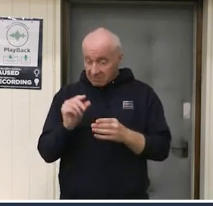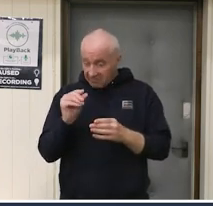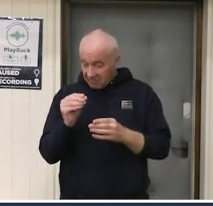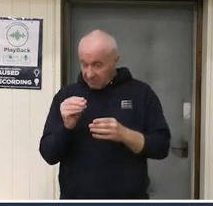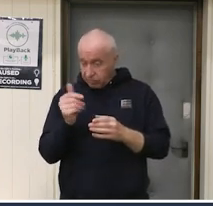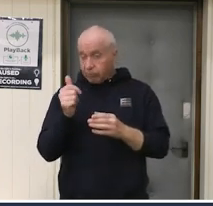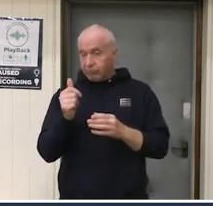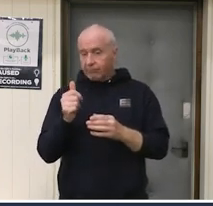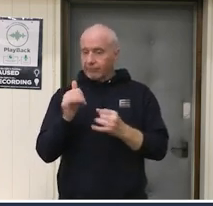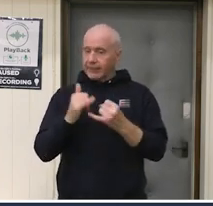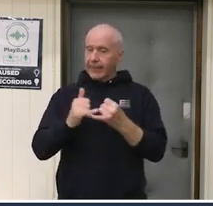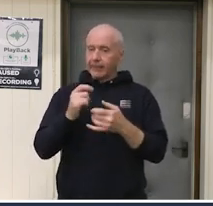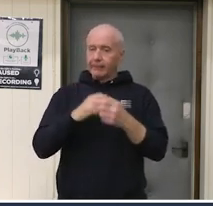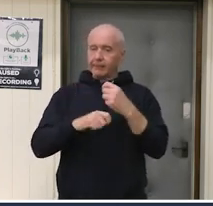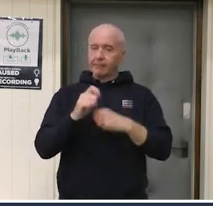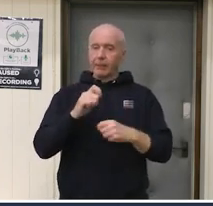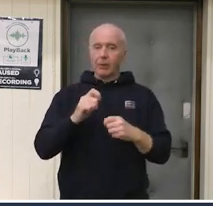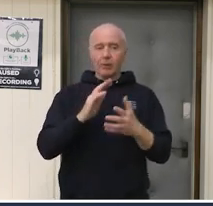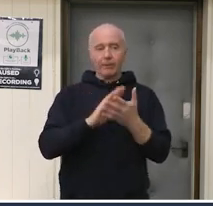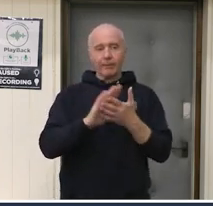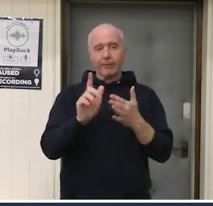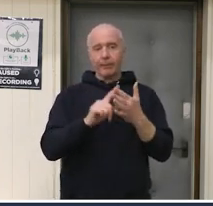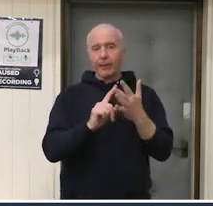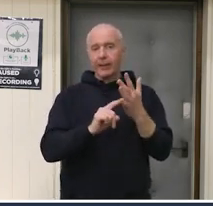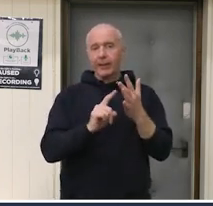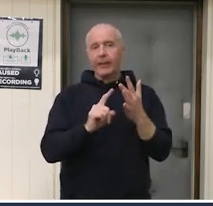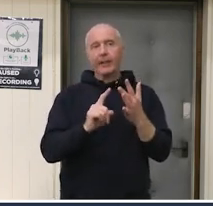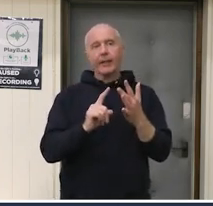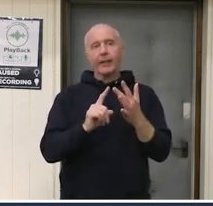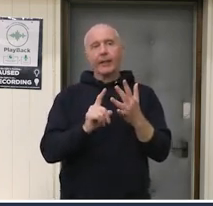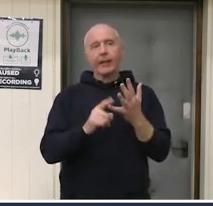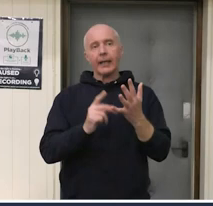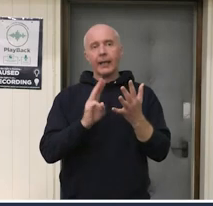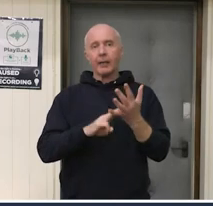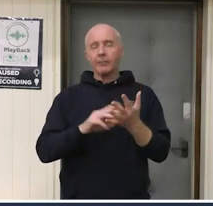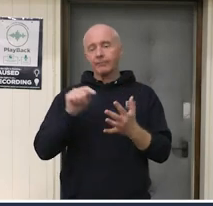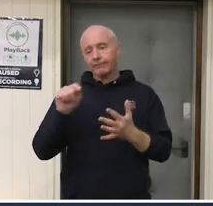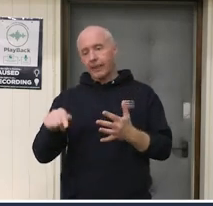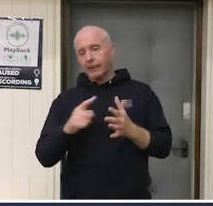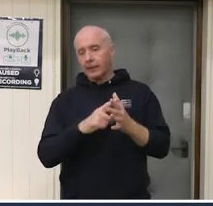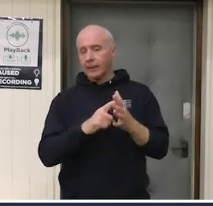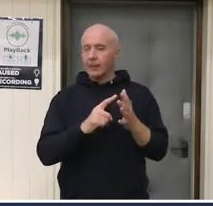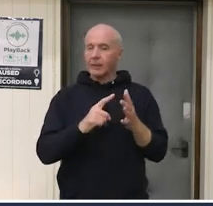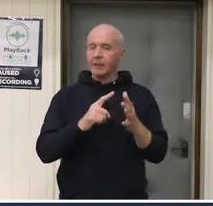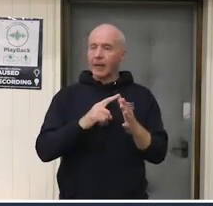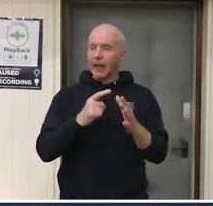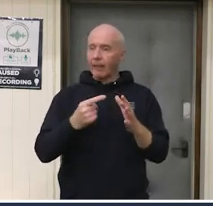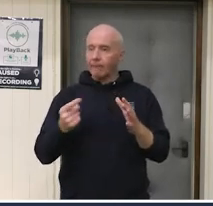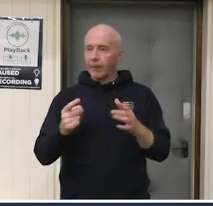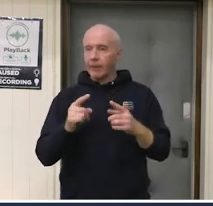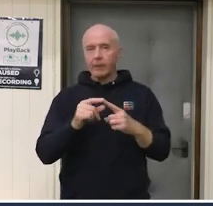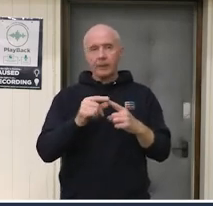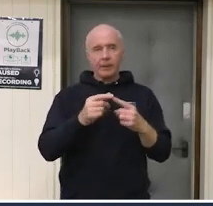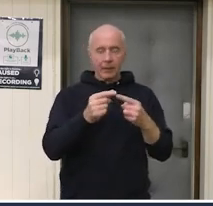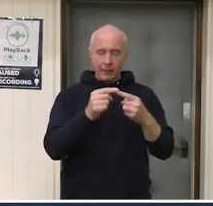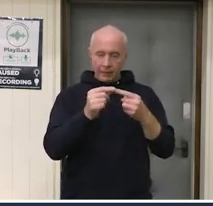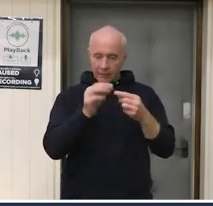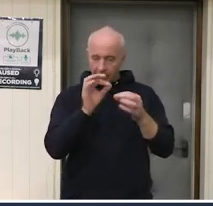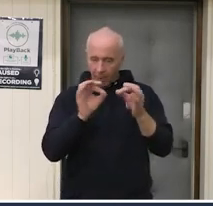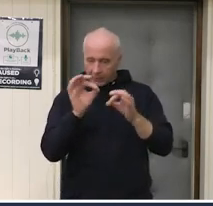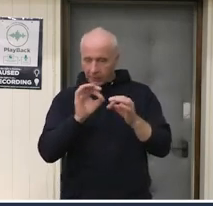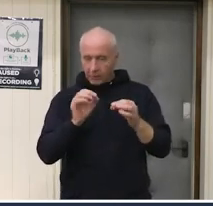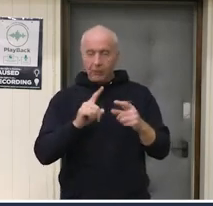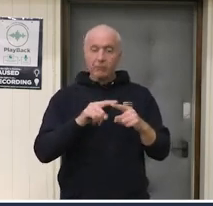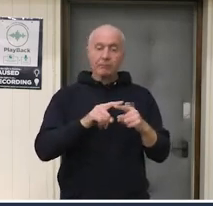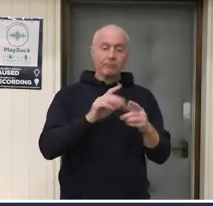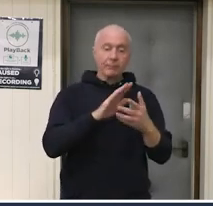become helium, a helium nucleus, otherwise known as an alpha particle, and a neutron. And the neutron carries away most of the